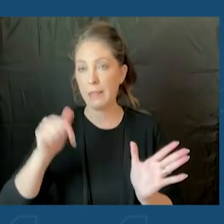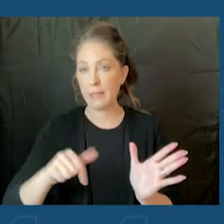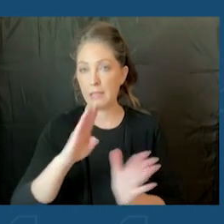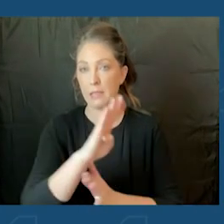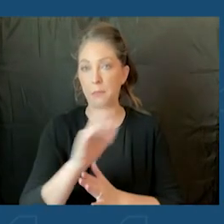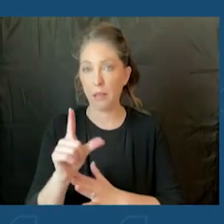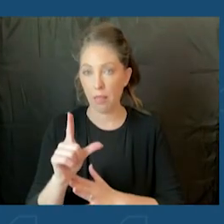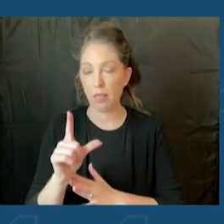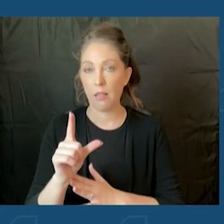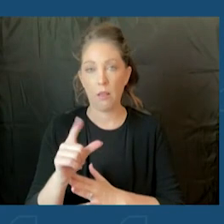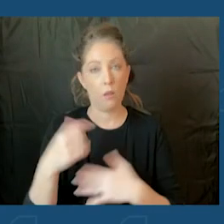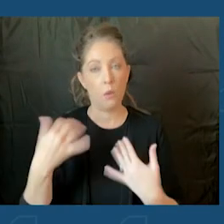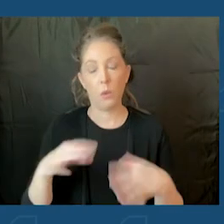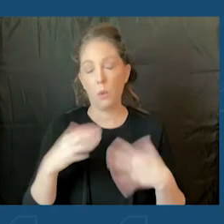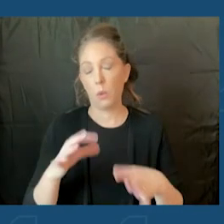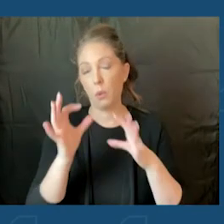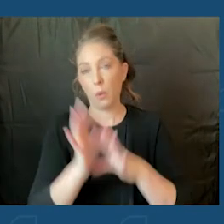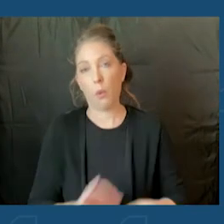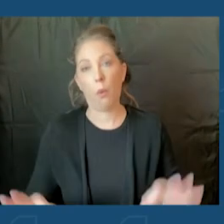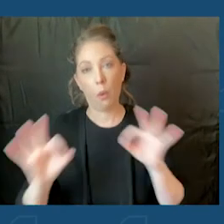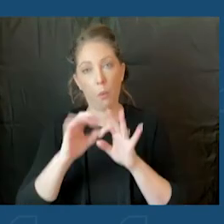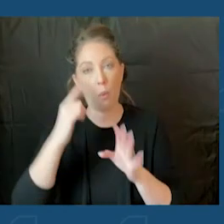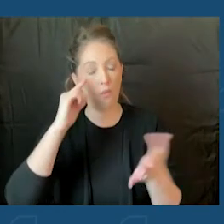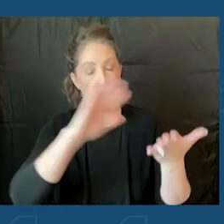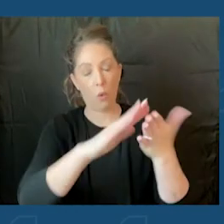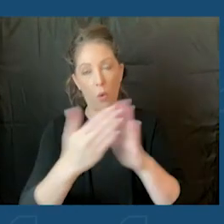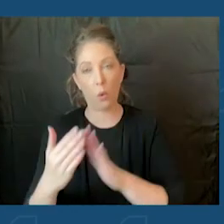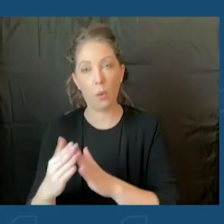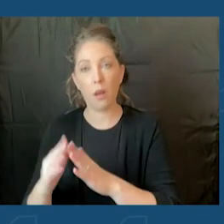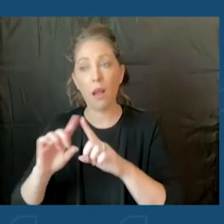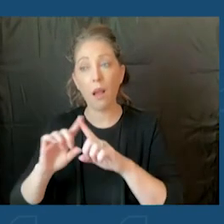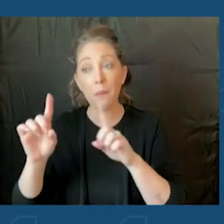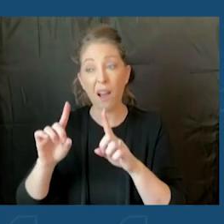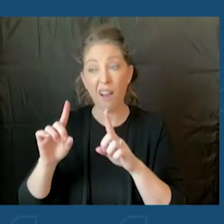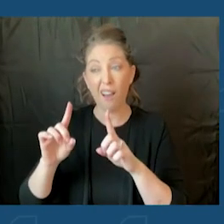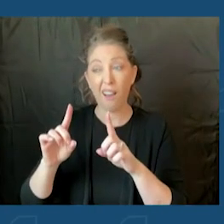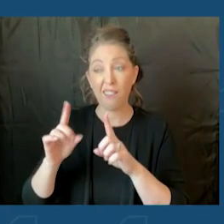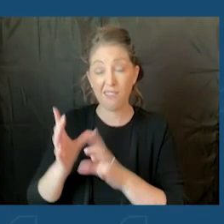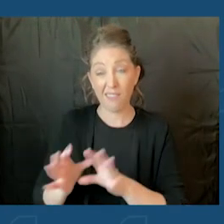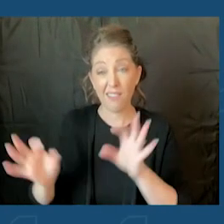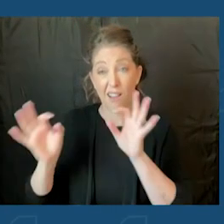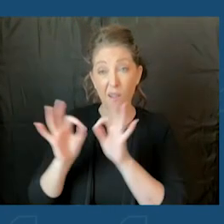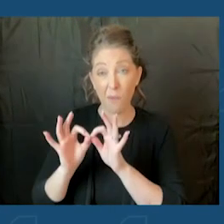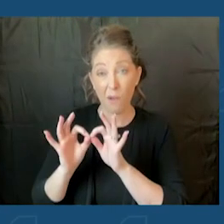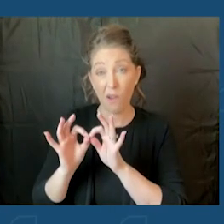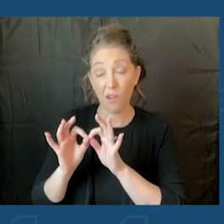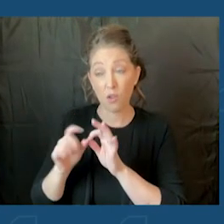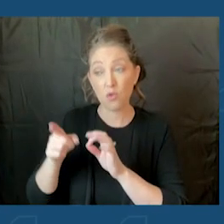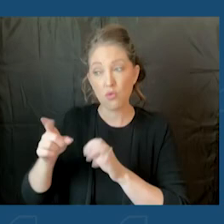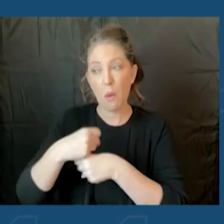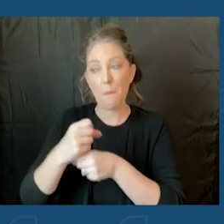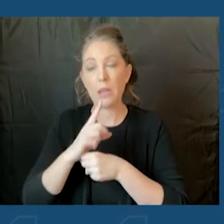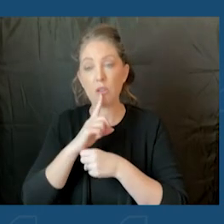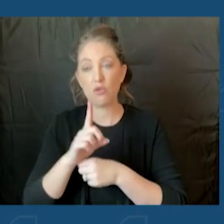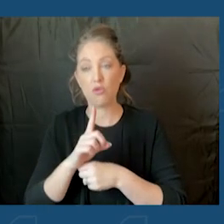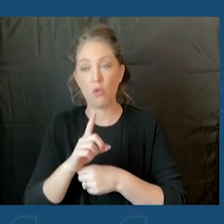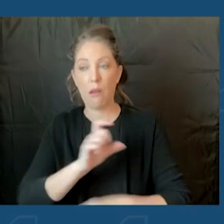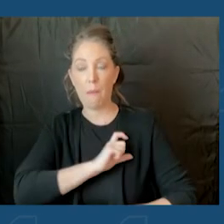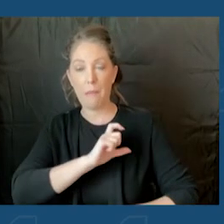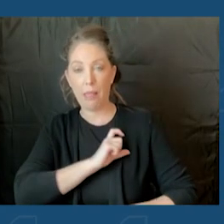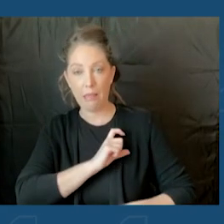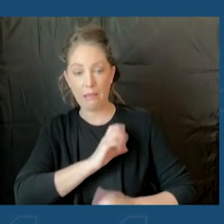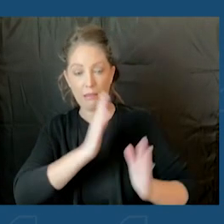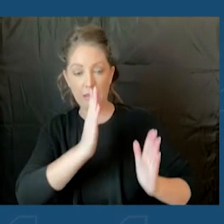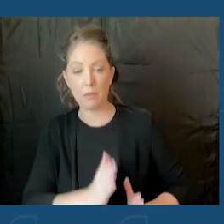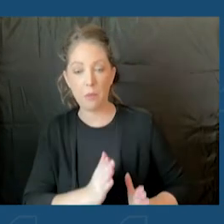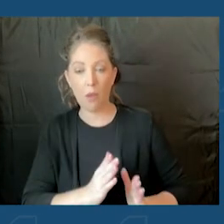so important to our communities, but more importantly, you're making sure that the men and women in law enforcement are safe in carrying out these duties every single